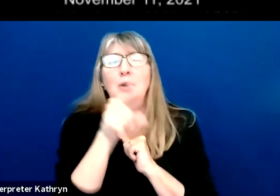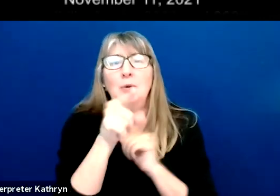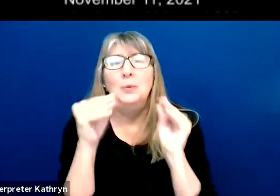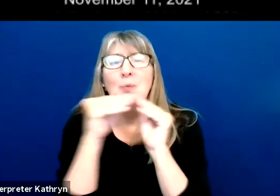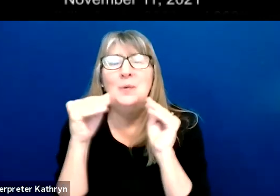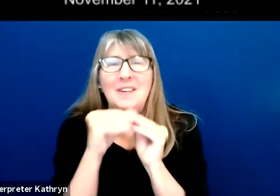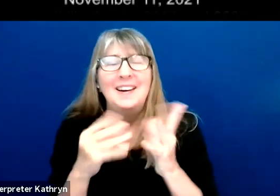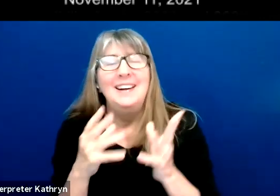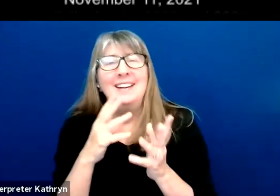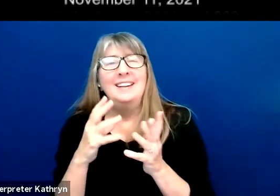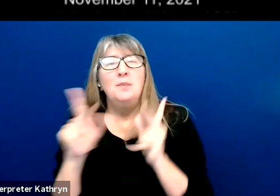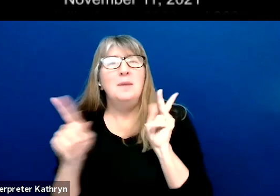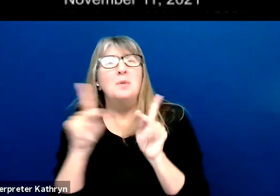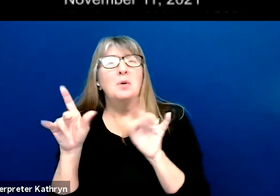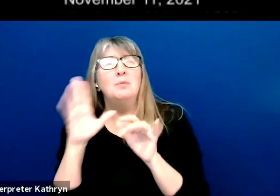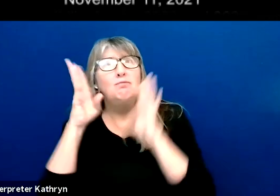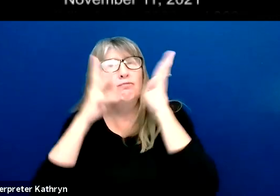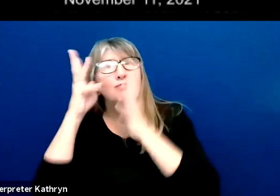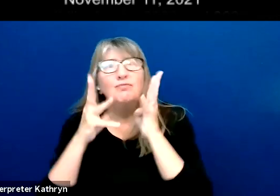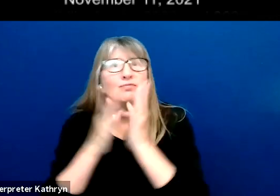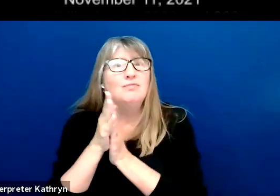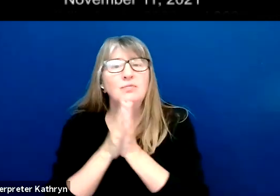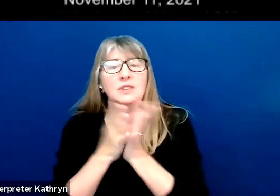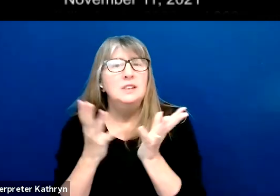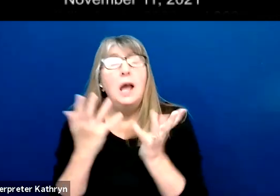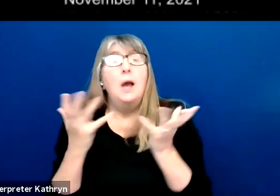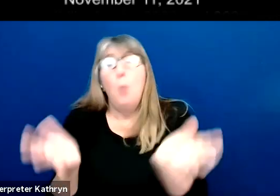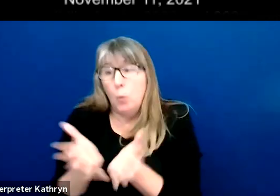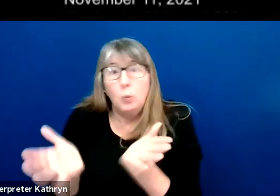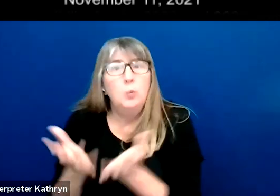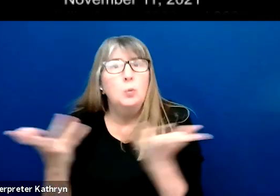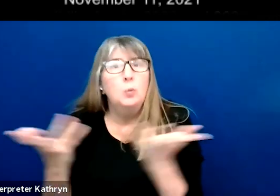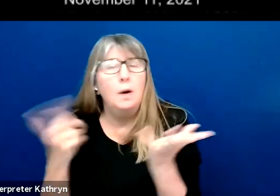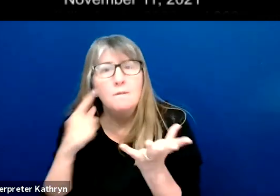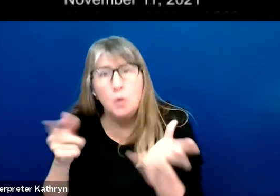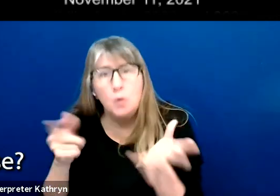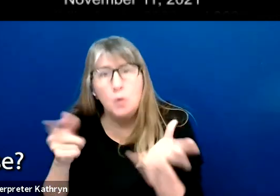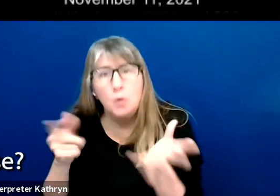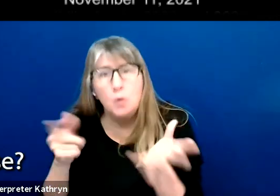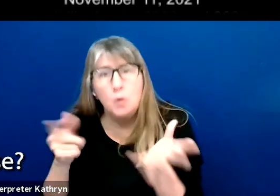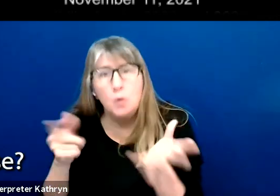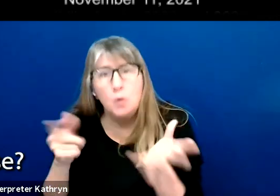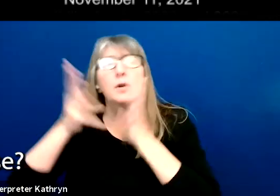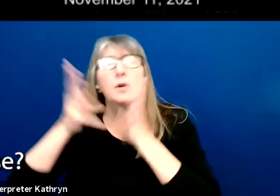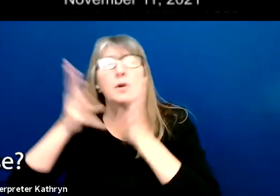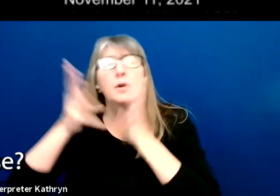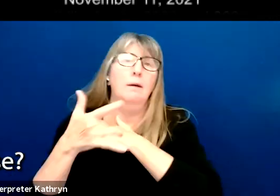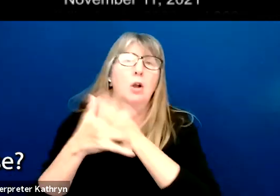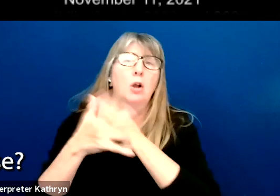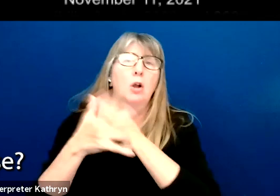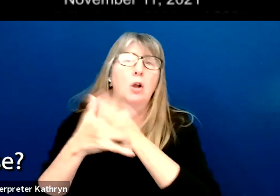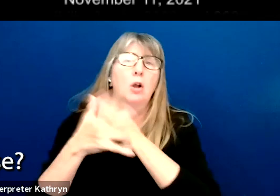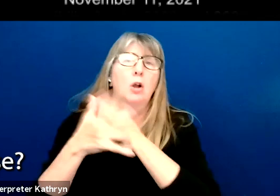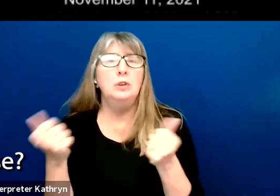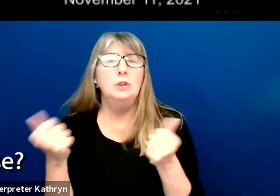Cerfs? And what are the incentives to get them to start creating technology solutions, both